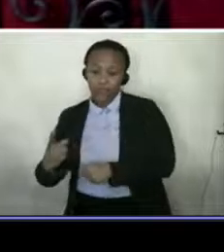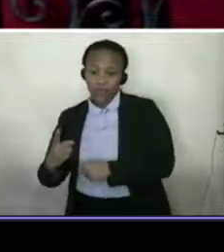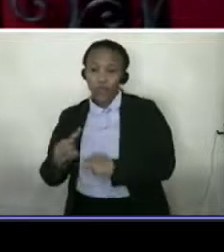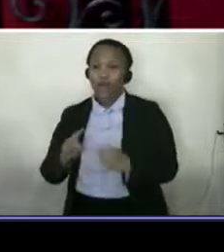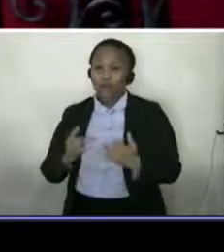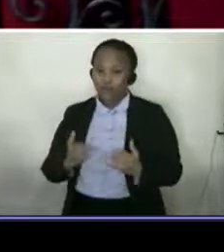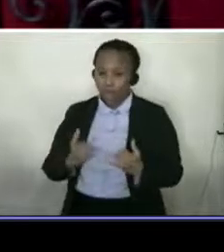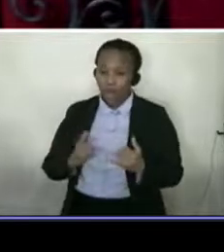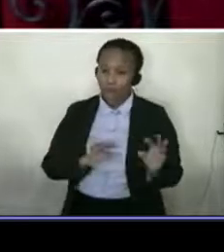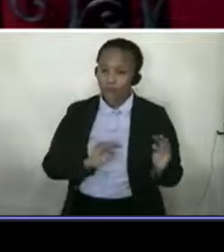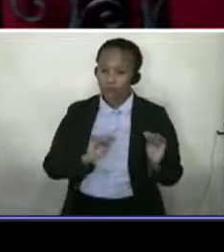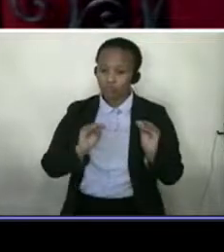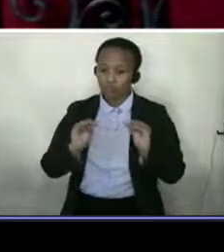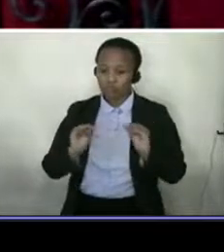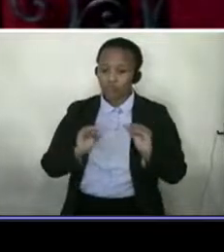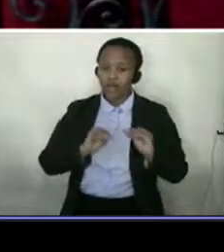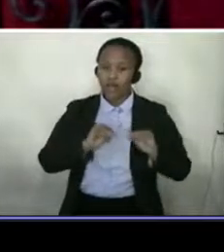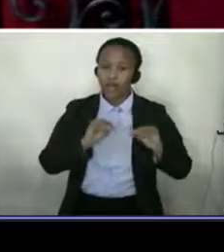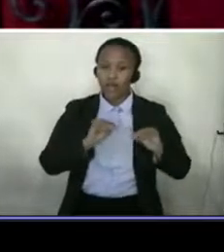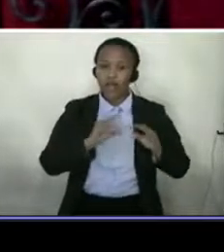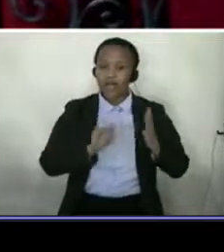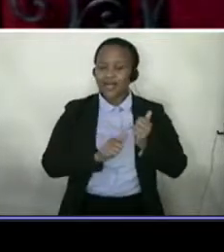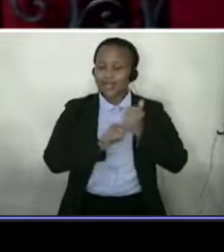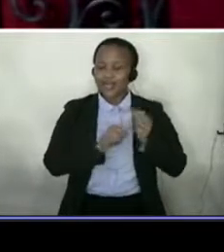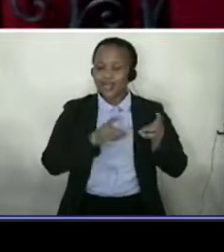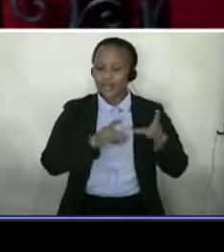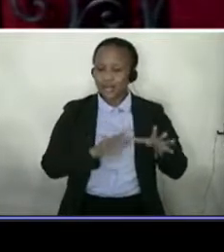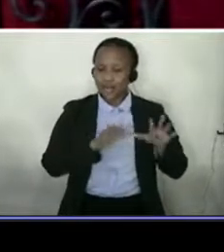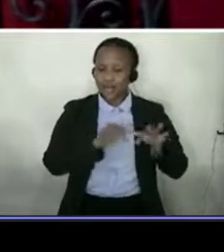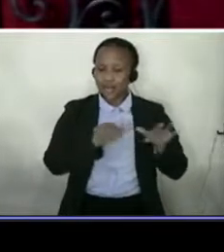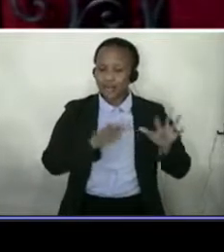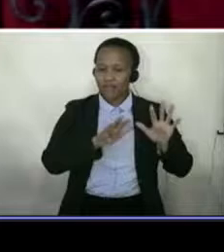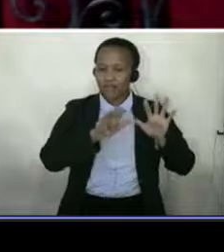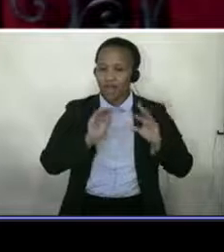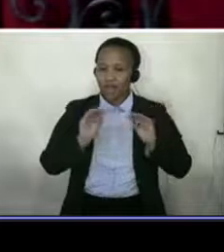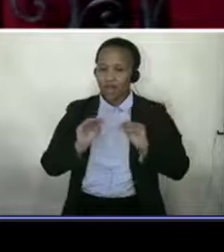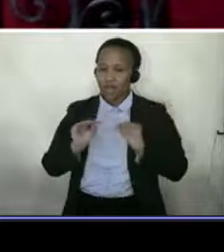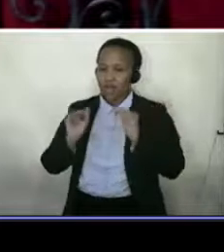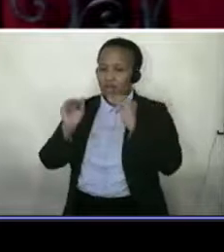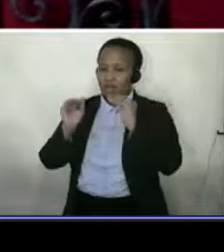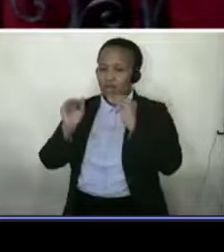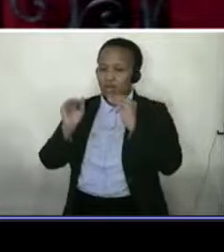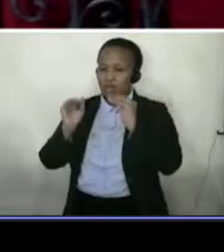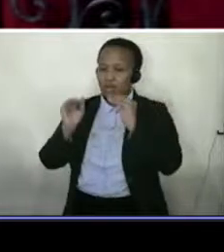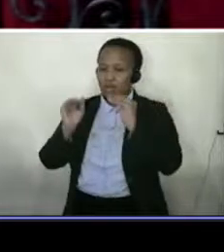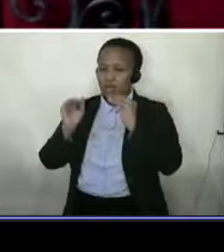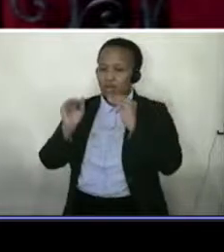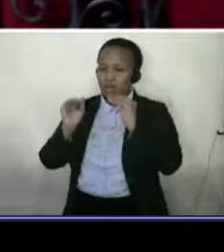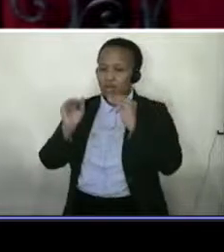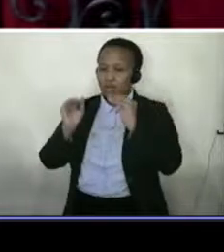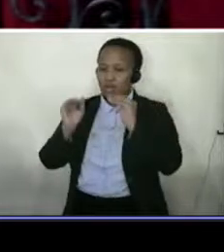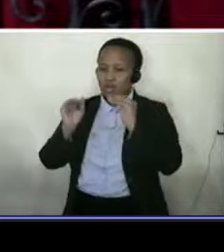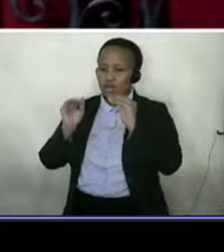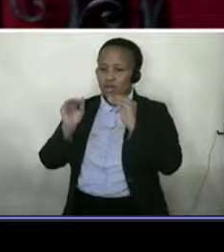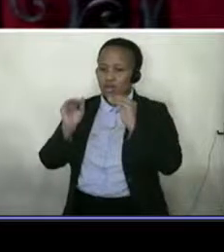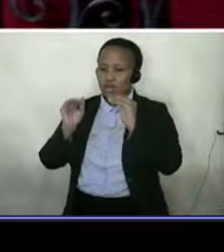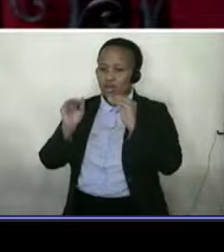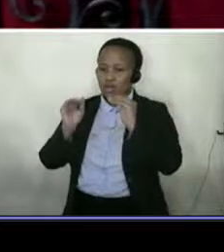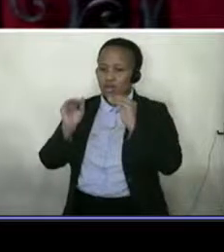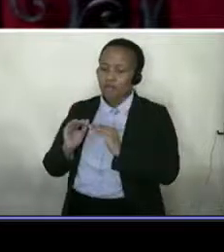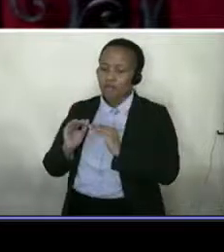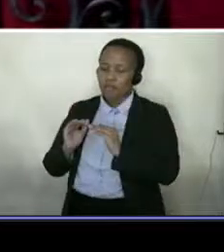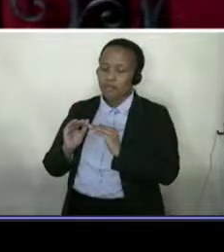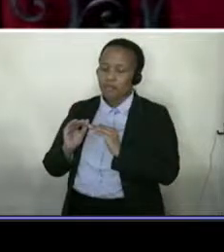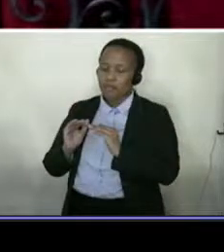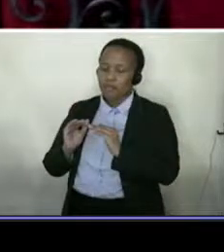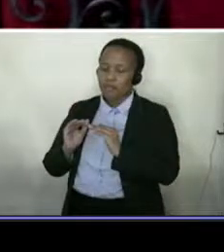demotion from assistant director level 9 to senior administrator officer salary level 8 was pronounced. Also, 2 months suspension